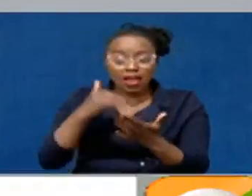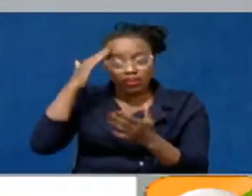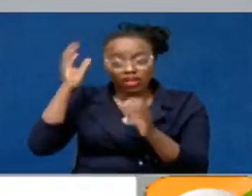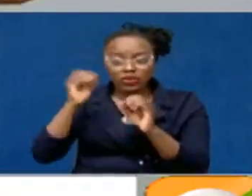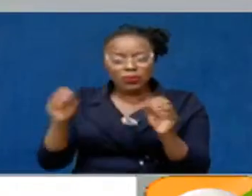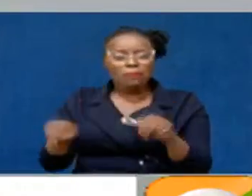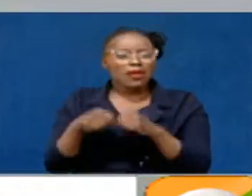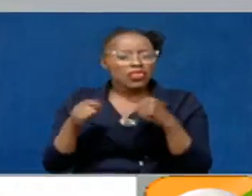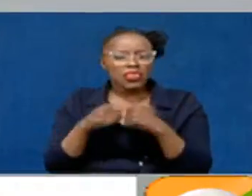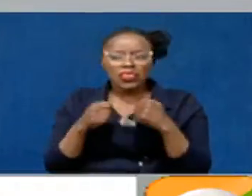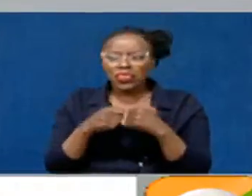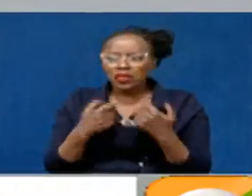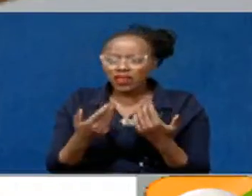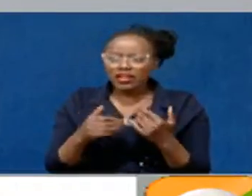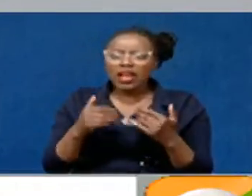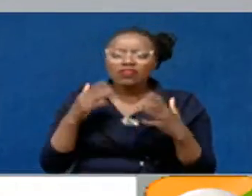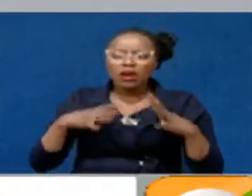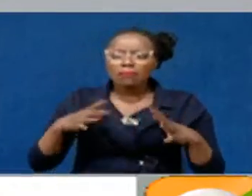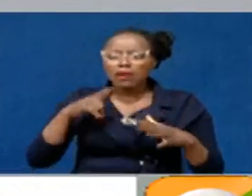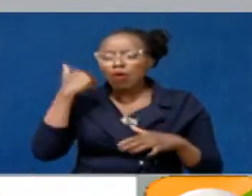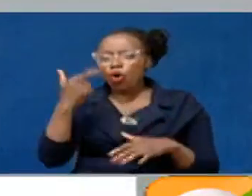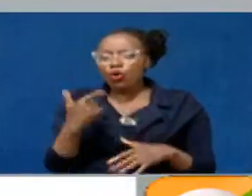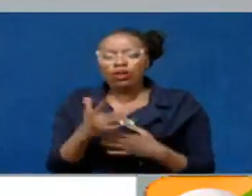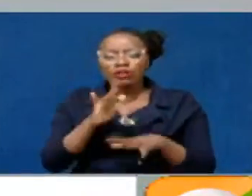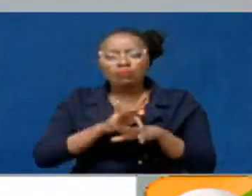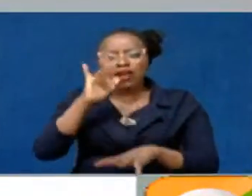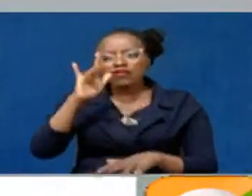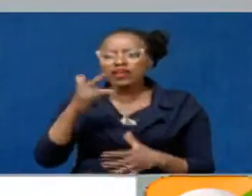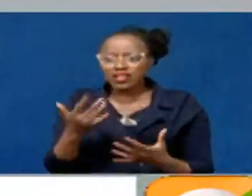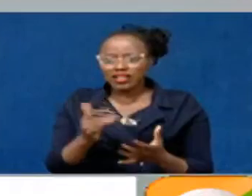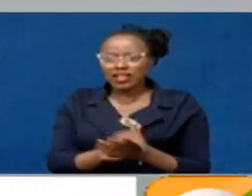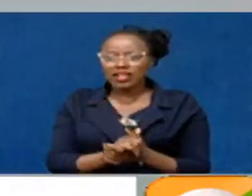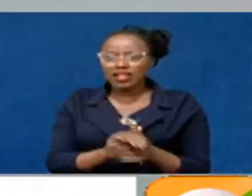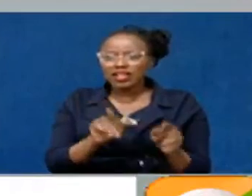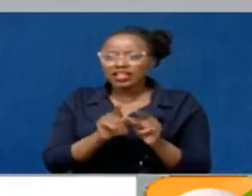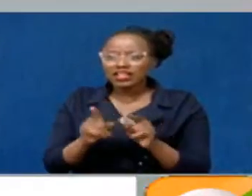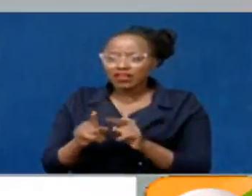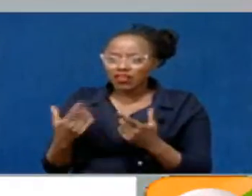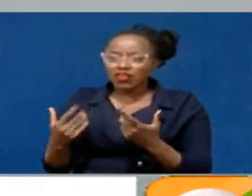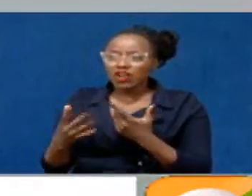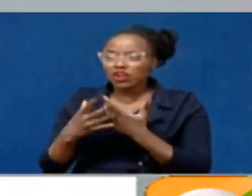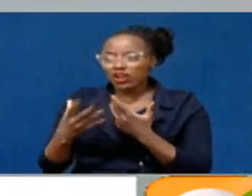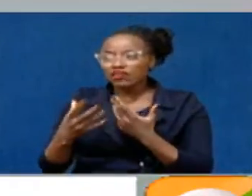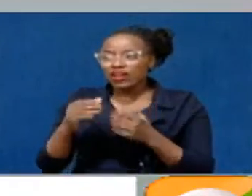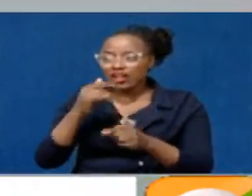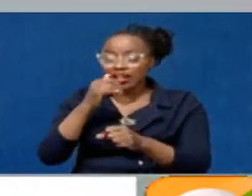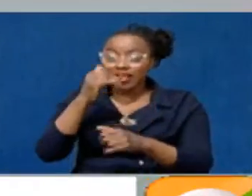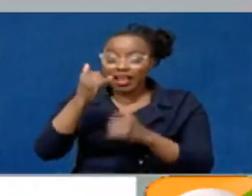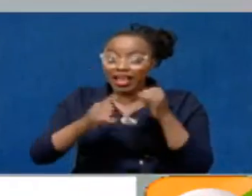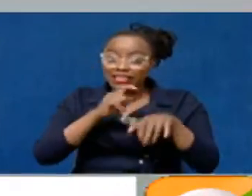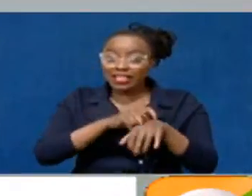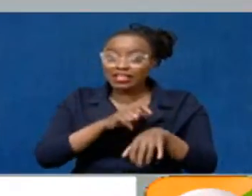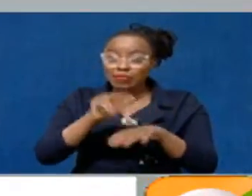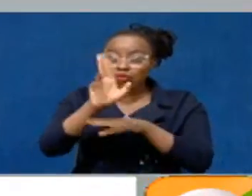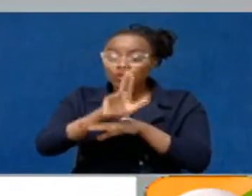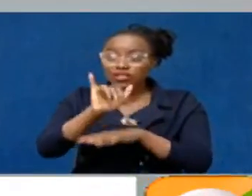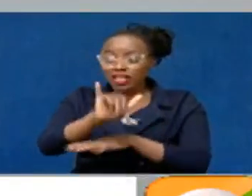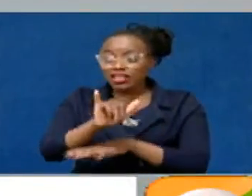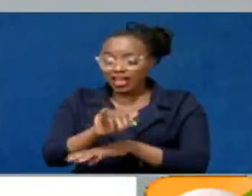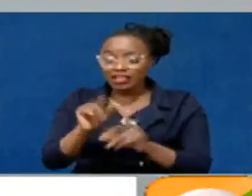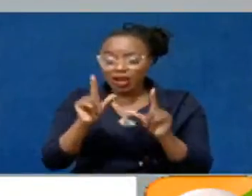know. Yes, casualties, bloody and all those things. And not I don't think the president wants to be caught into that. The last time we used that